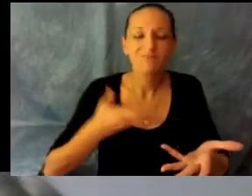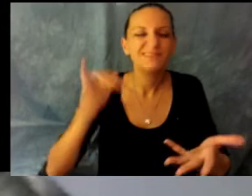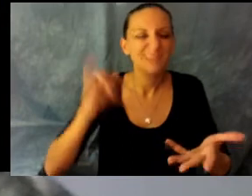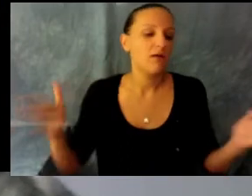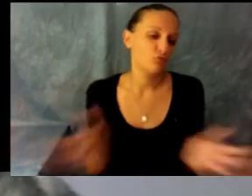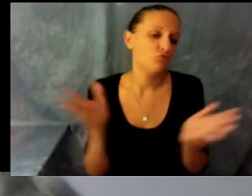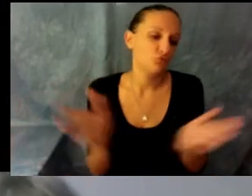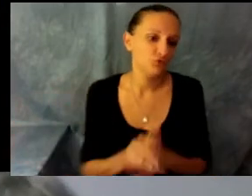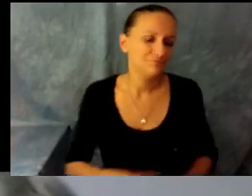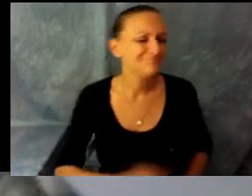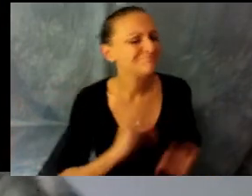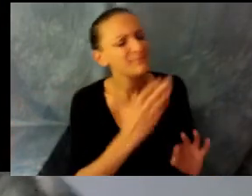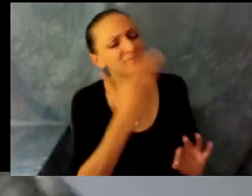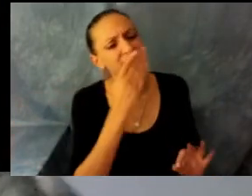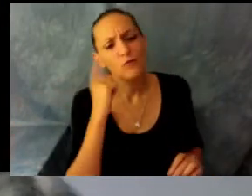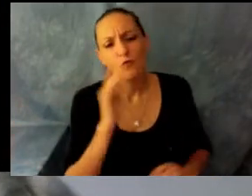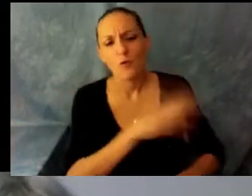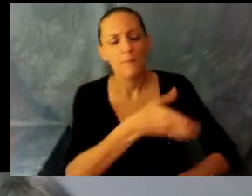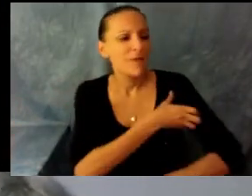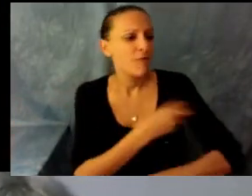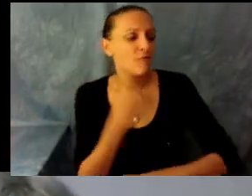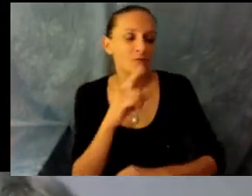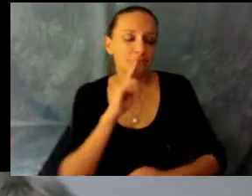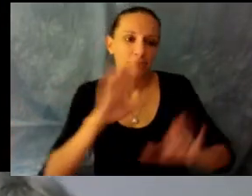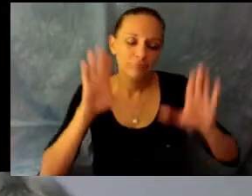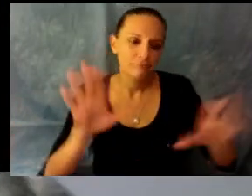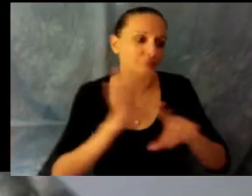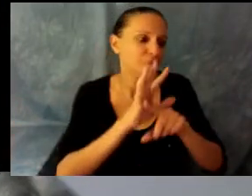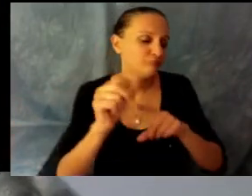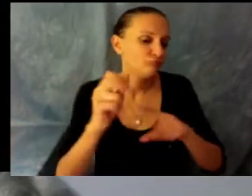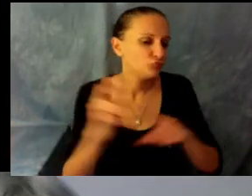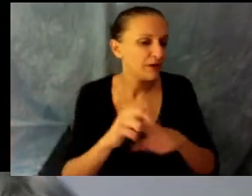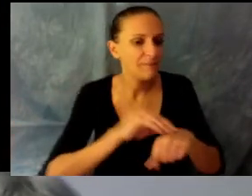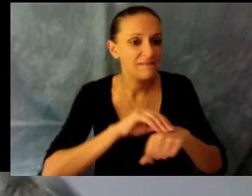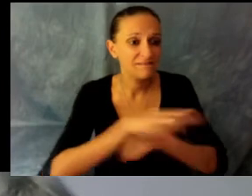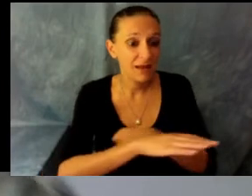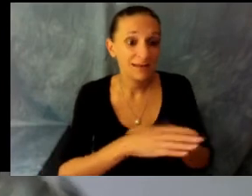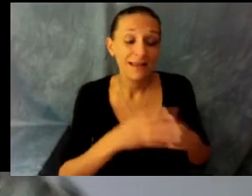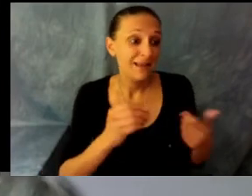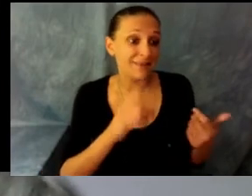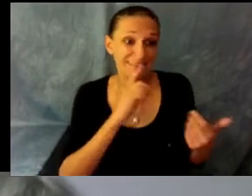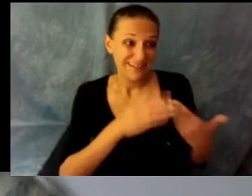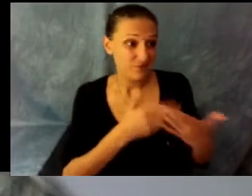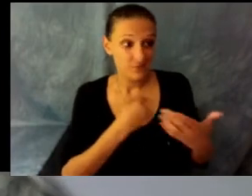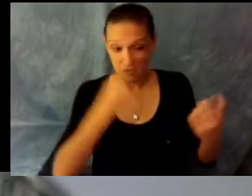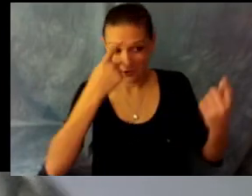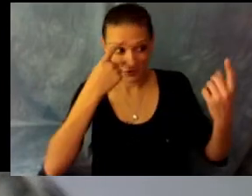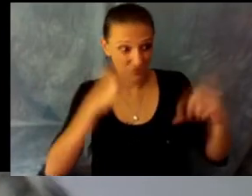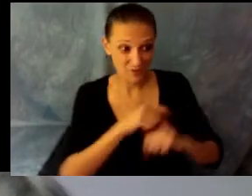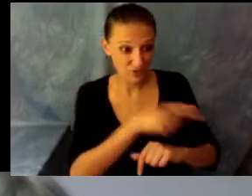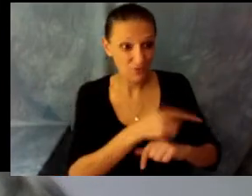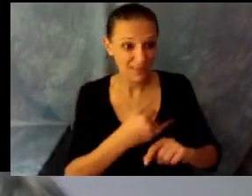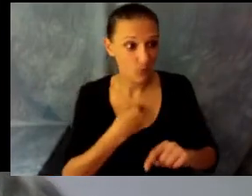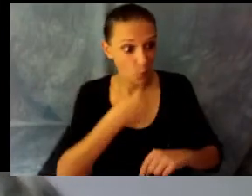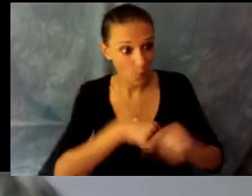your powerful voice. That was awesome advice. And even though I agree with you, it looks like we're going backwards. This